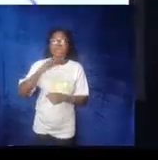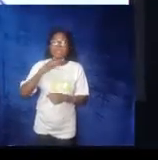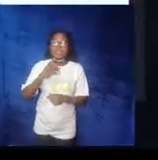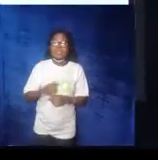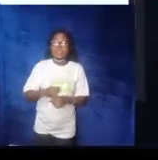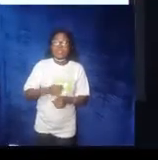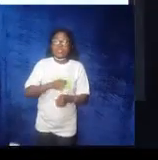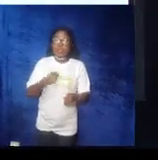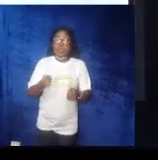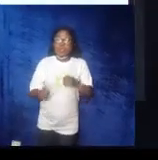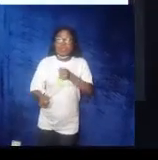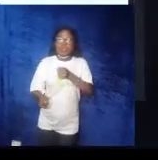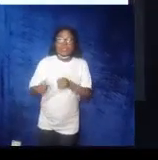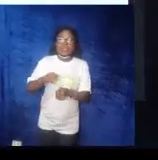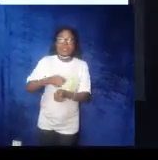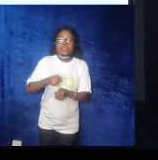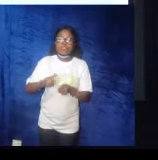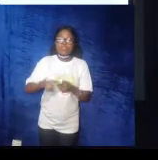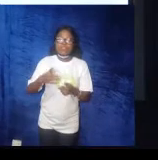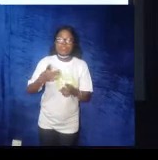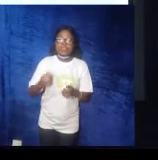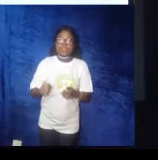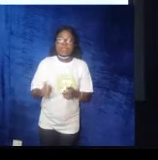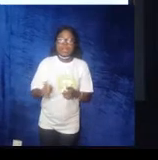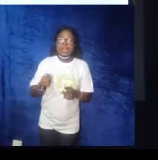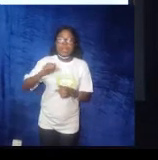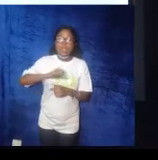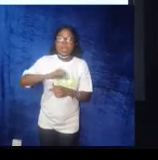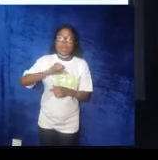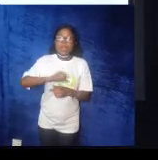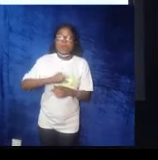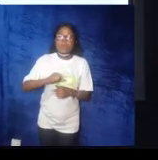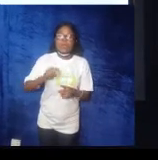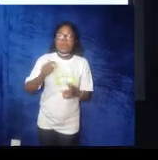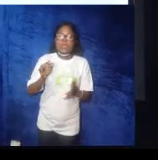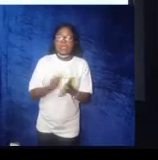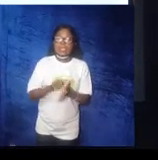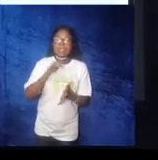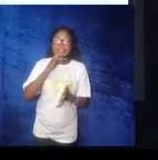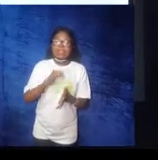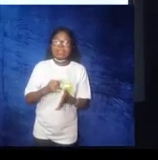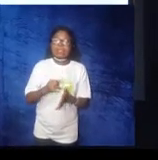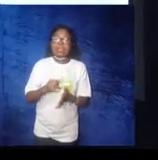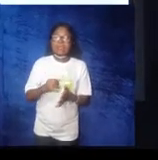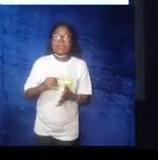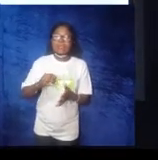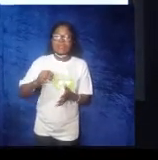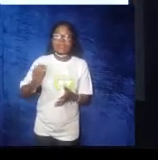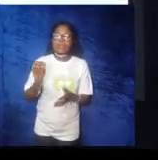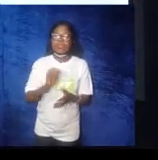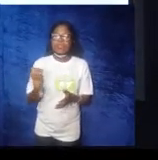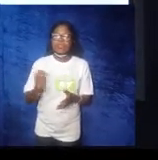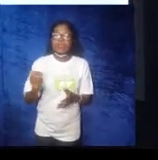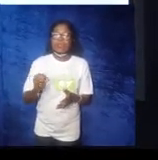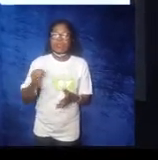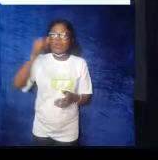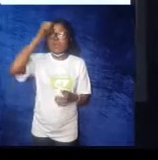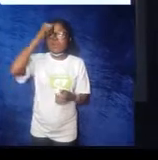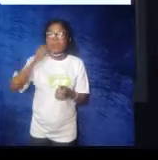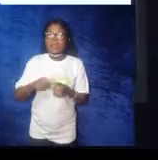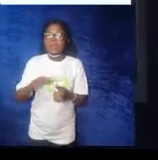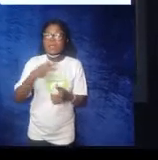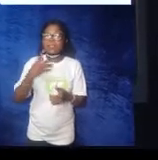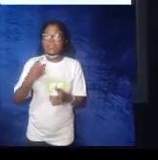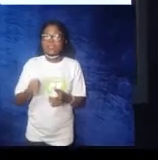one. Which angle is alternate to the angle that is shaded? Remember that alternate angles